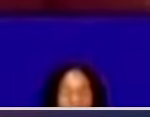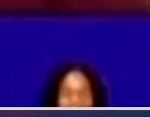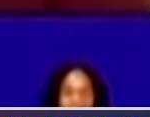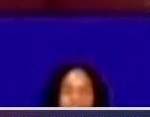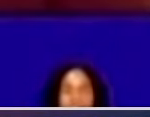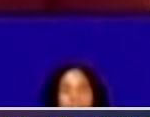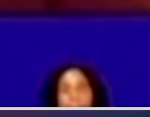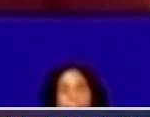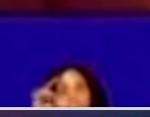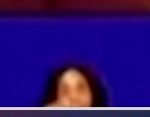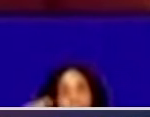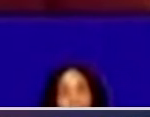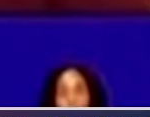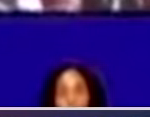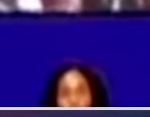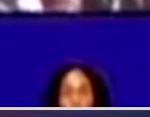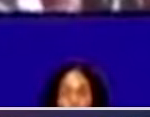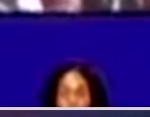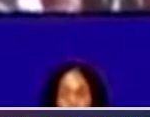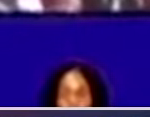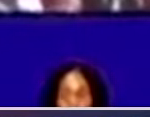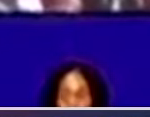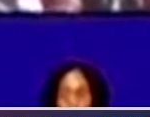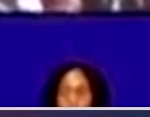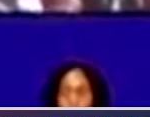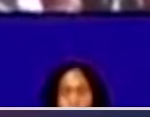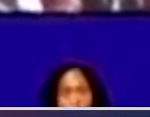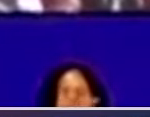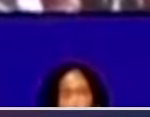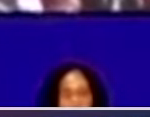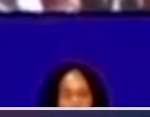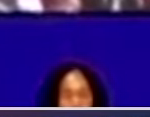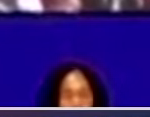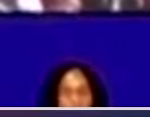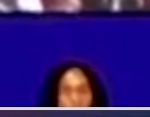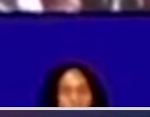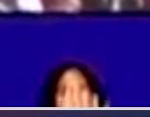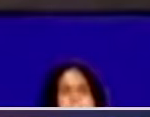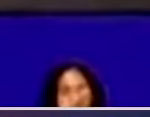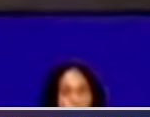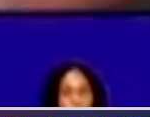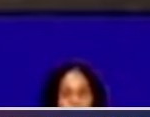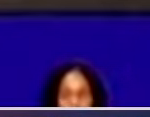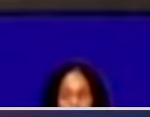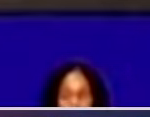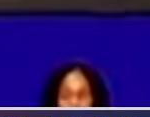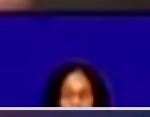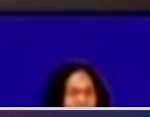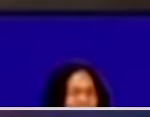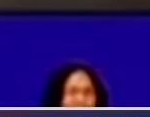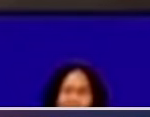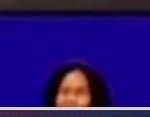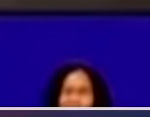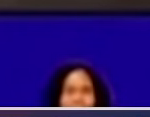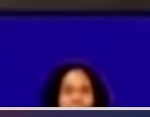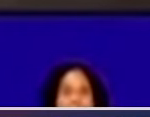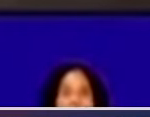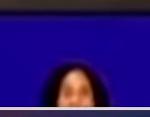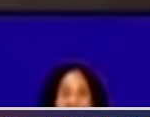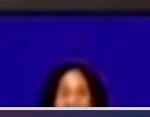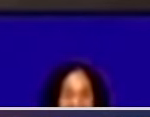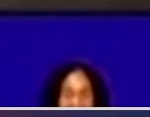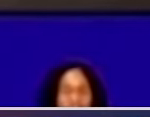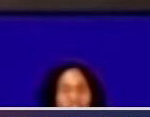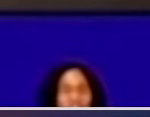But as we've seen today, what remains unclear is which of these views represents